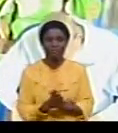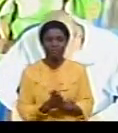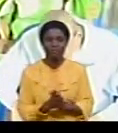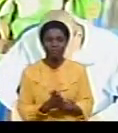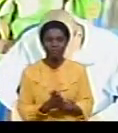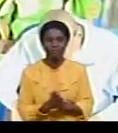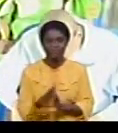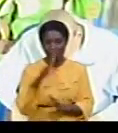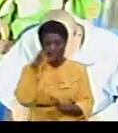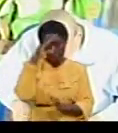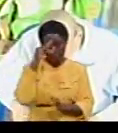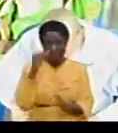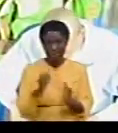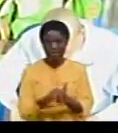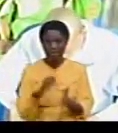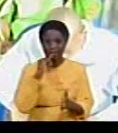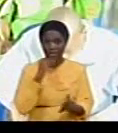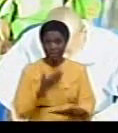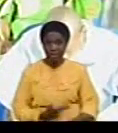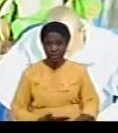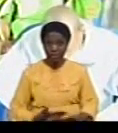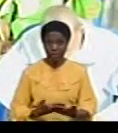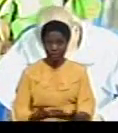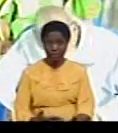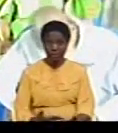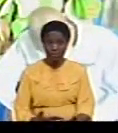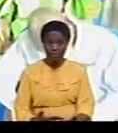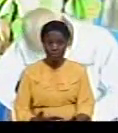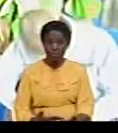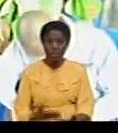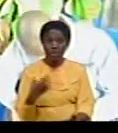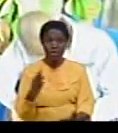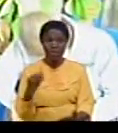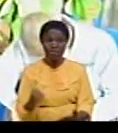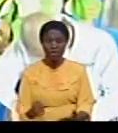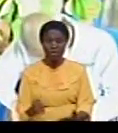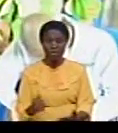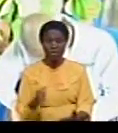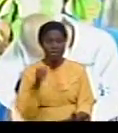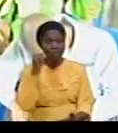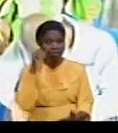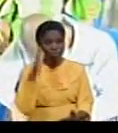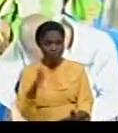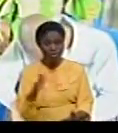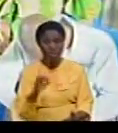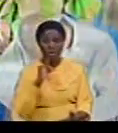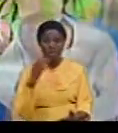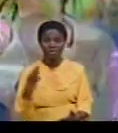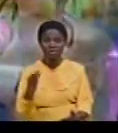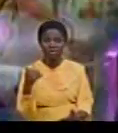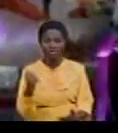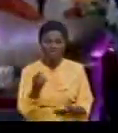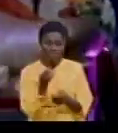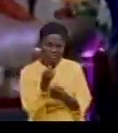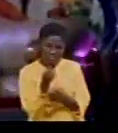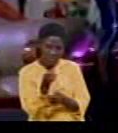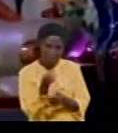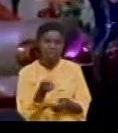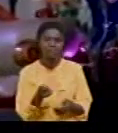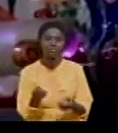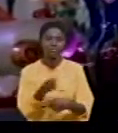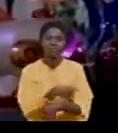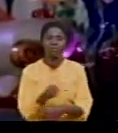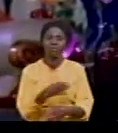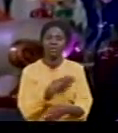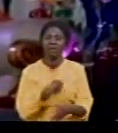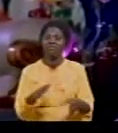Man that is born of a woman is of a few days and full